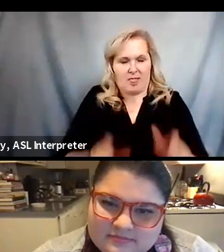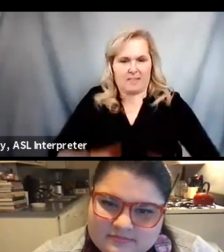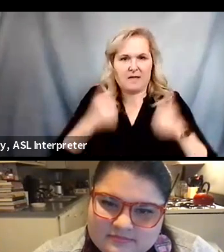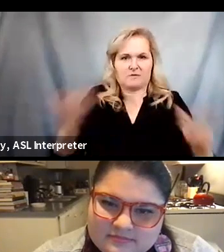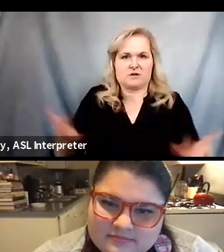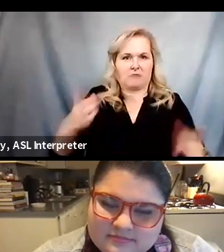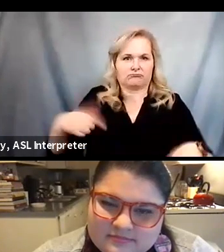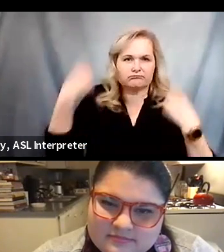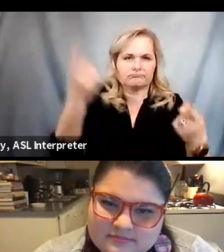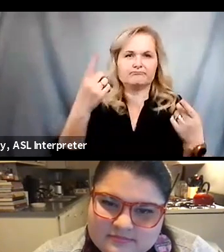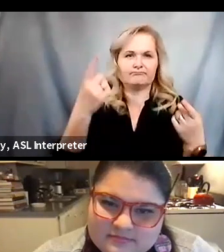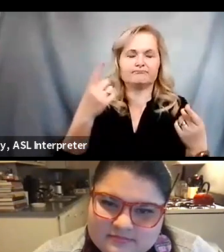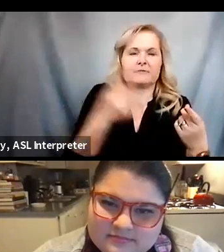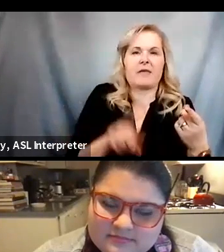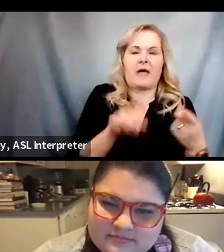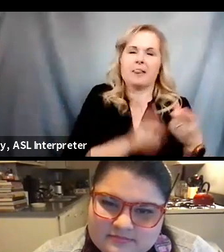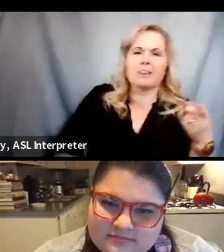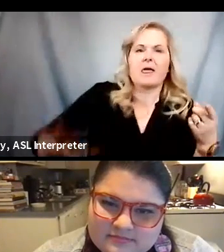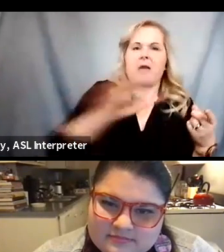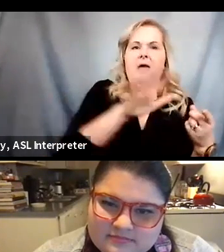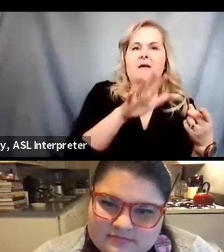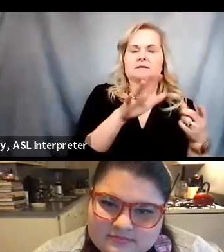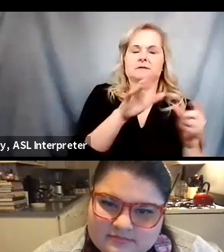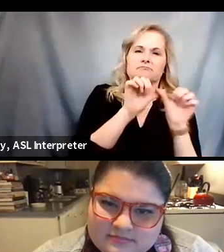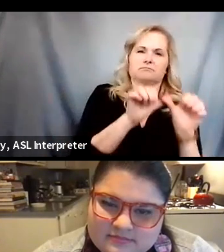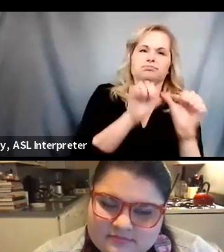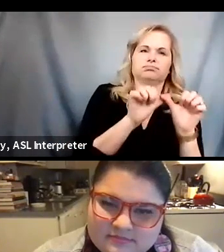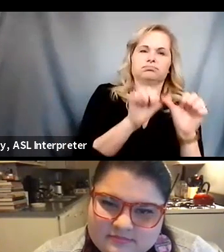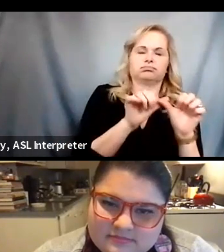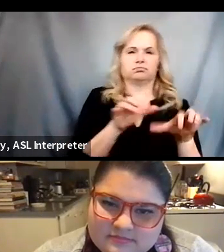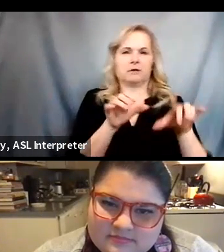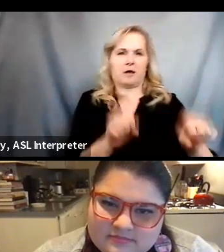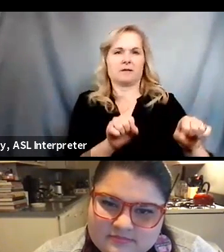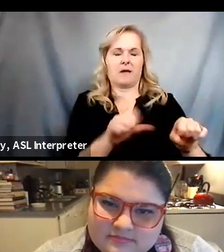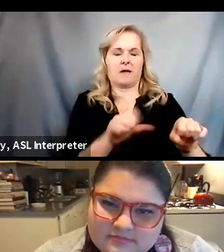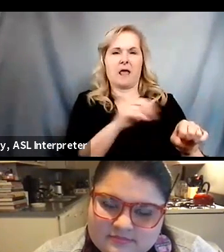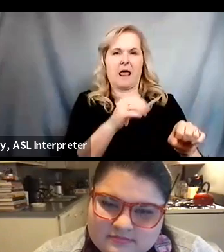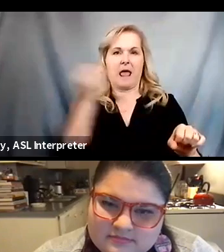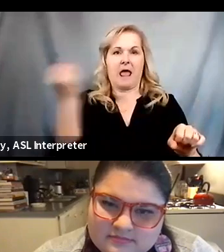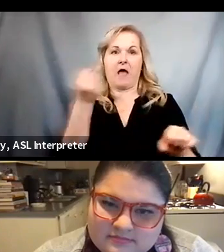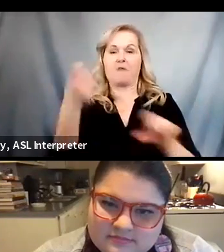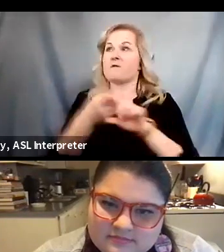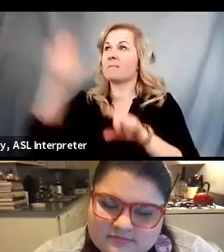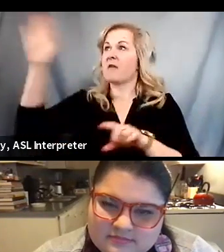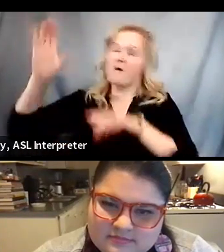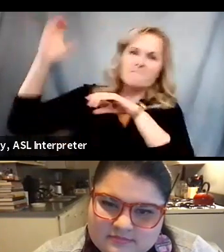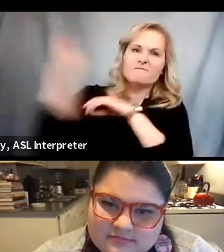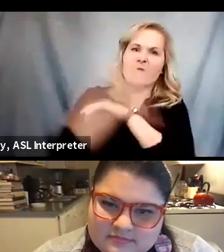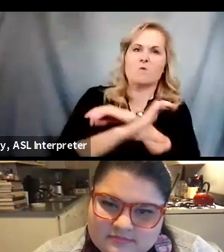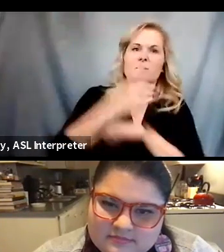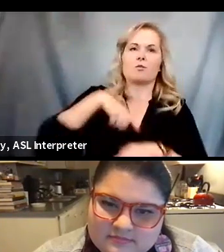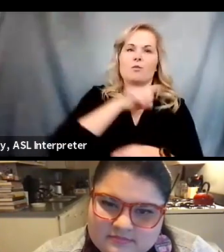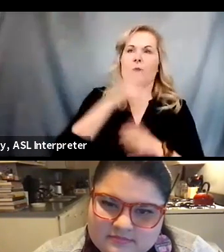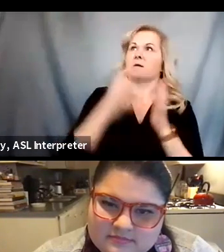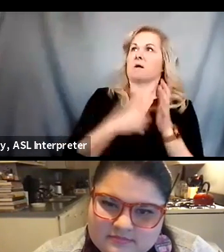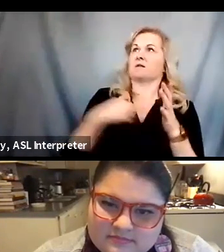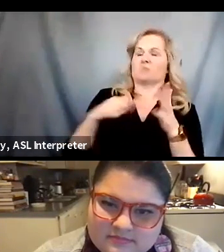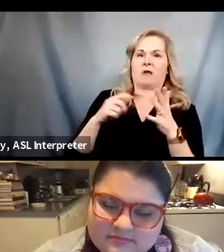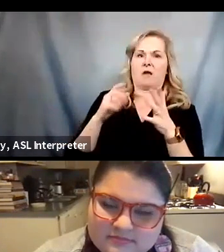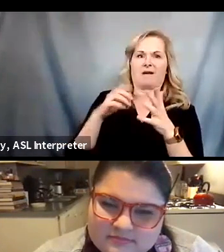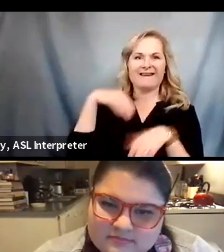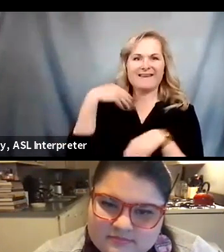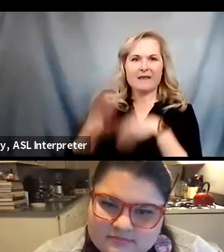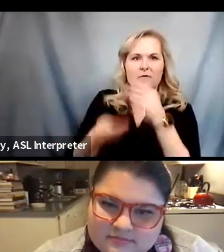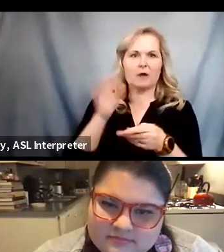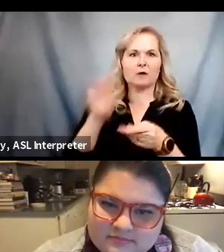generations. The land has been and continues to be occupied and held by force. We acknowledge that we are contributing to that legacy